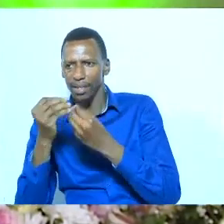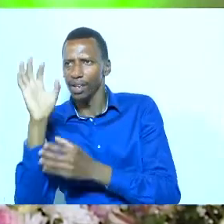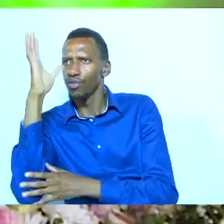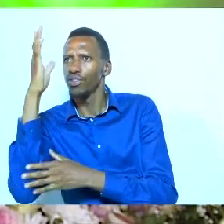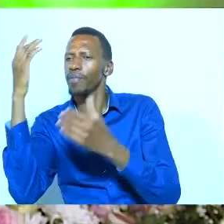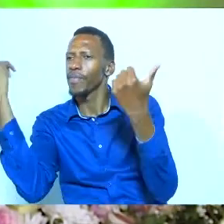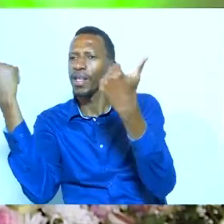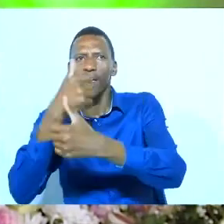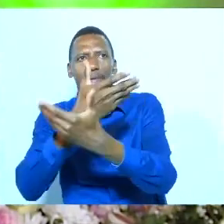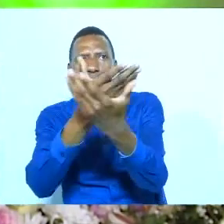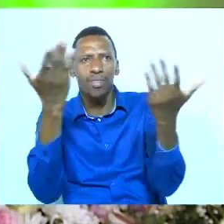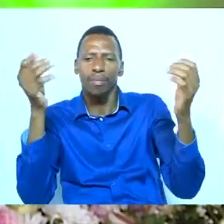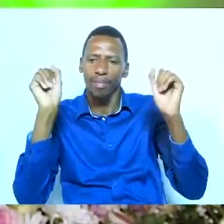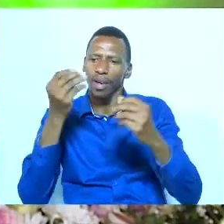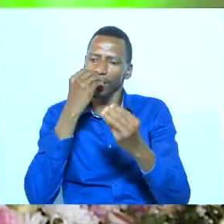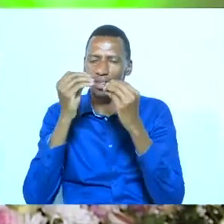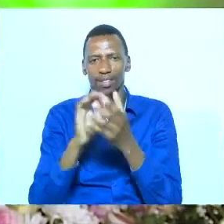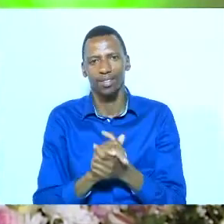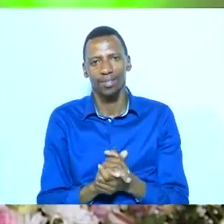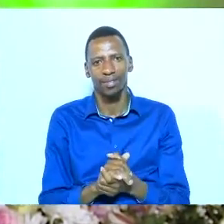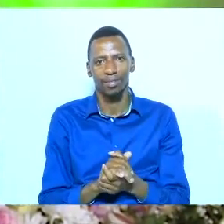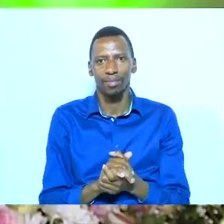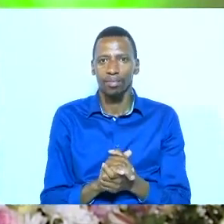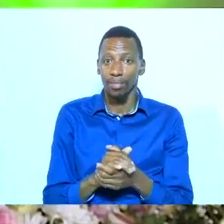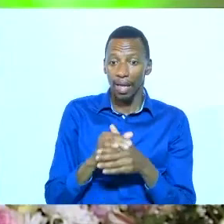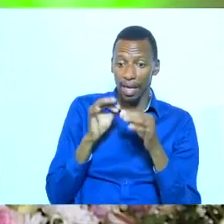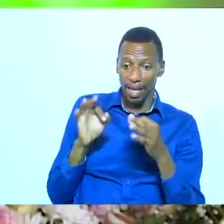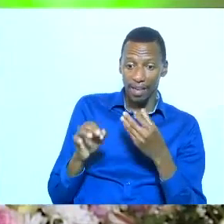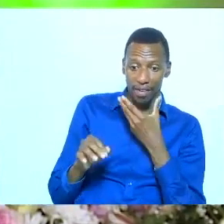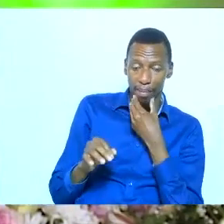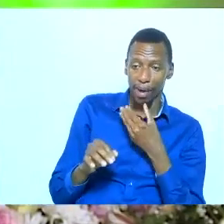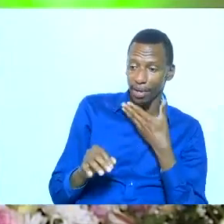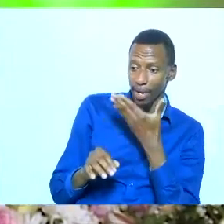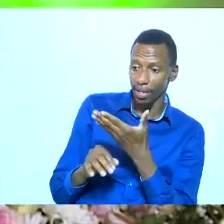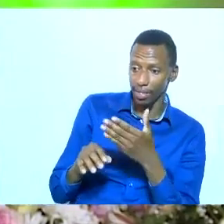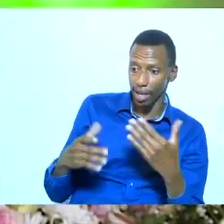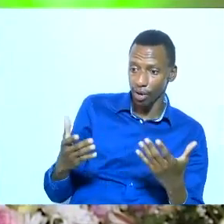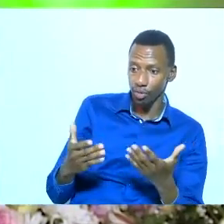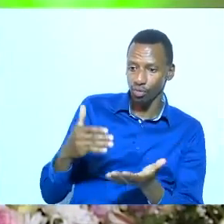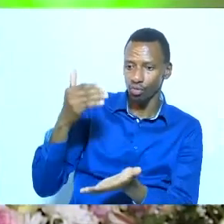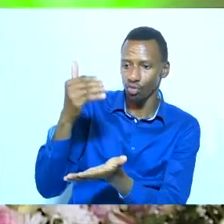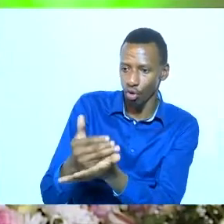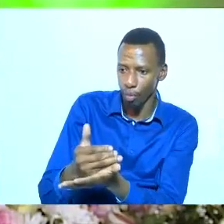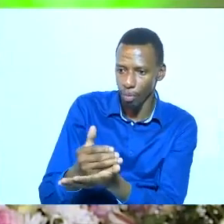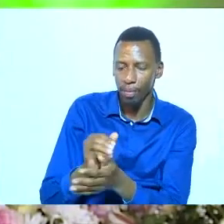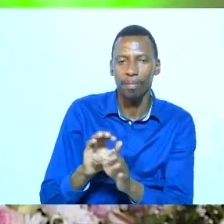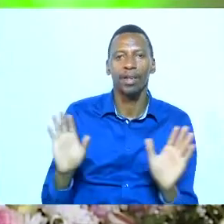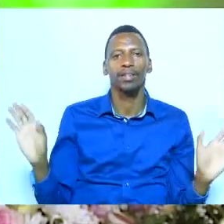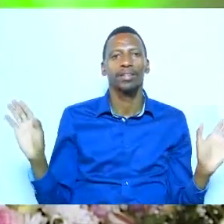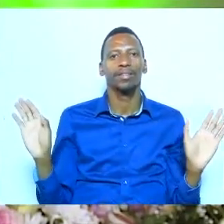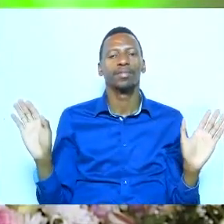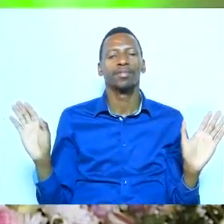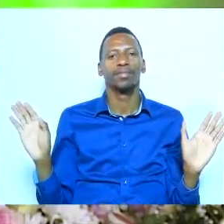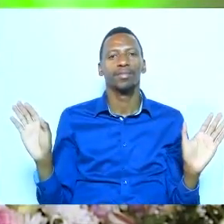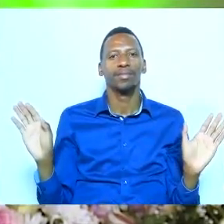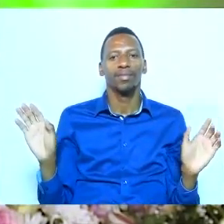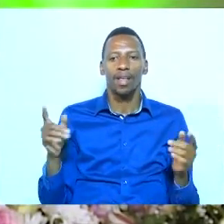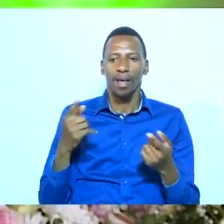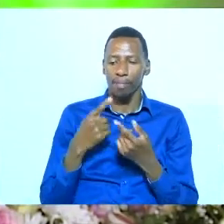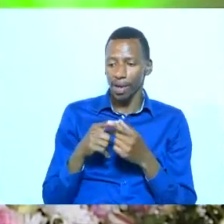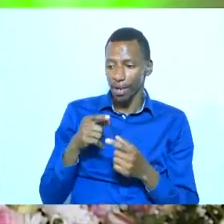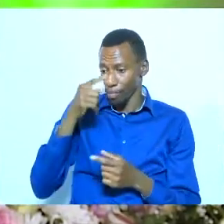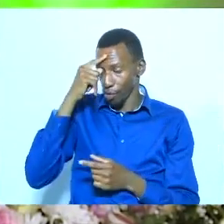garden. If it was a man, he should have stopped there. But because he's a